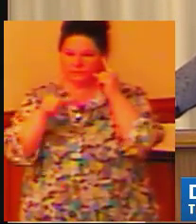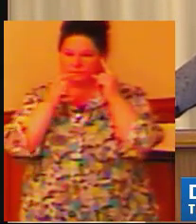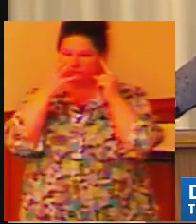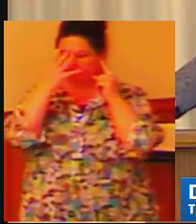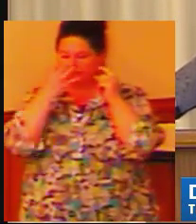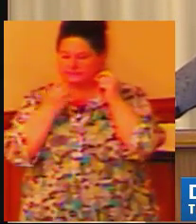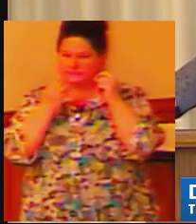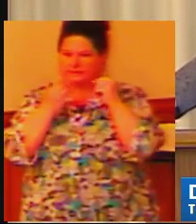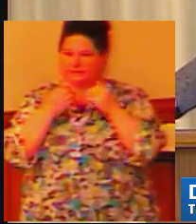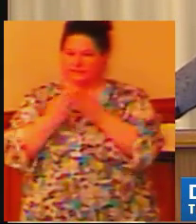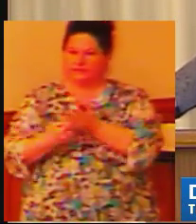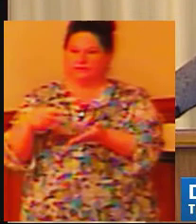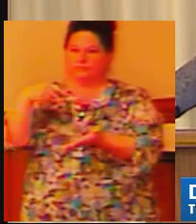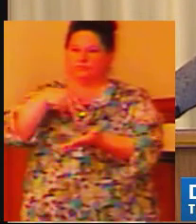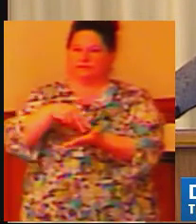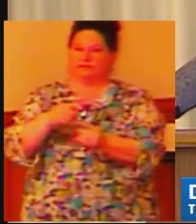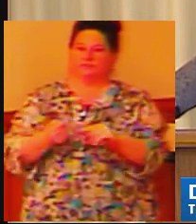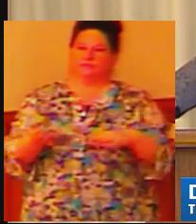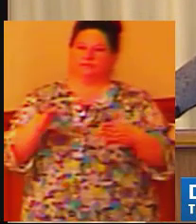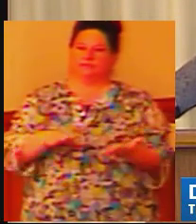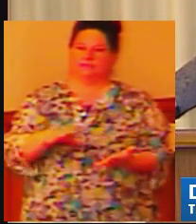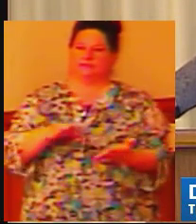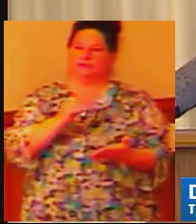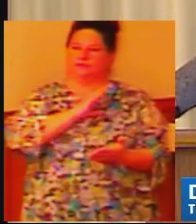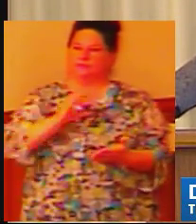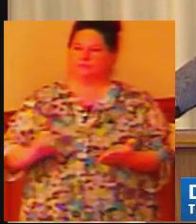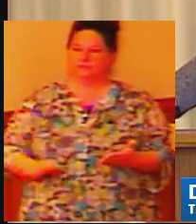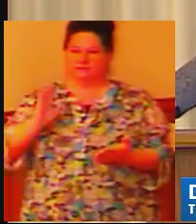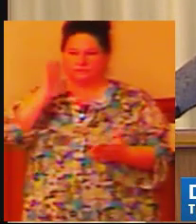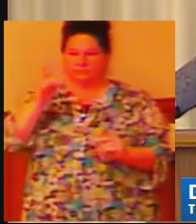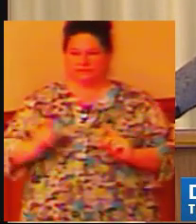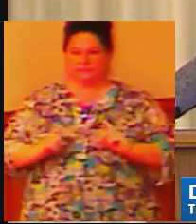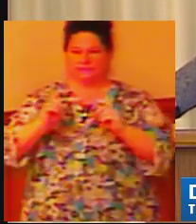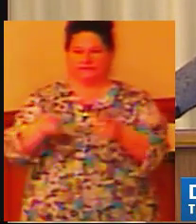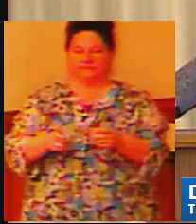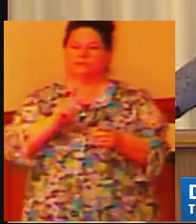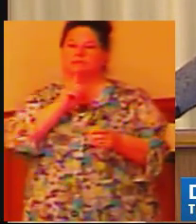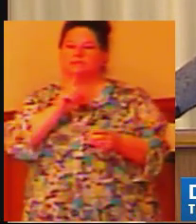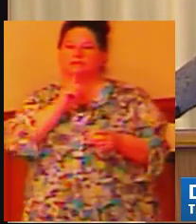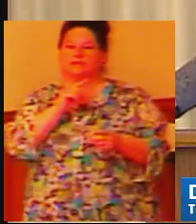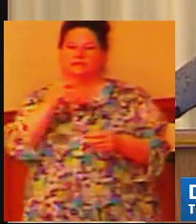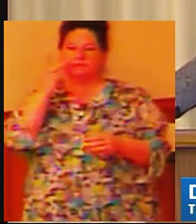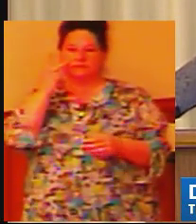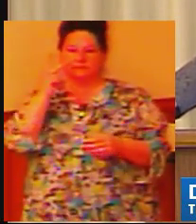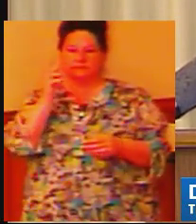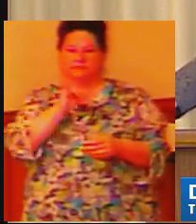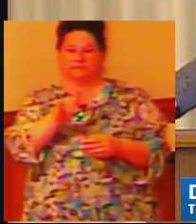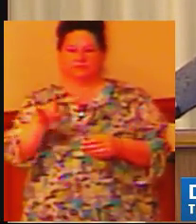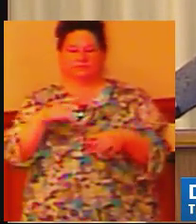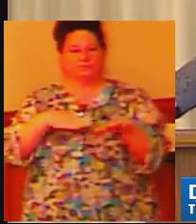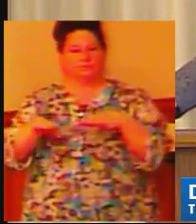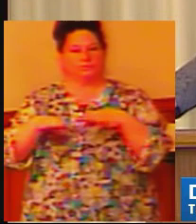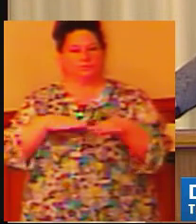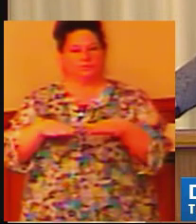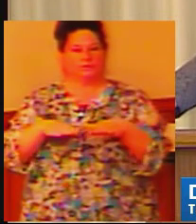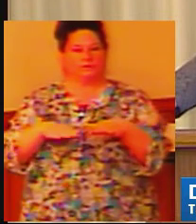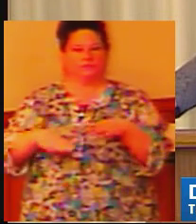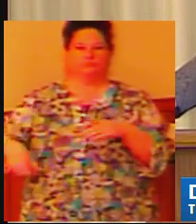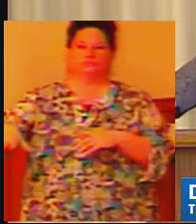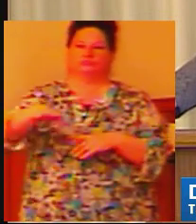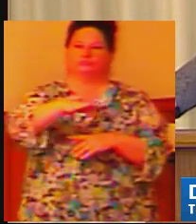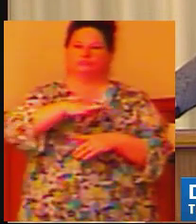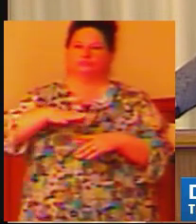sleepest, and arise from the dead, and Christ shall give thee light. See then that ye walk